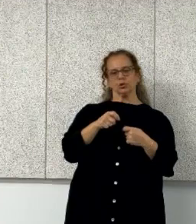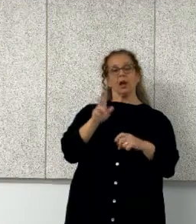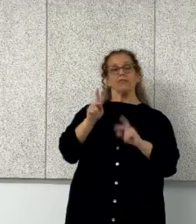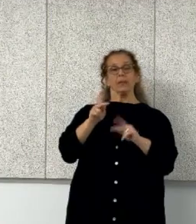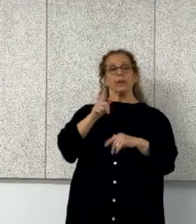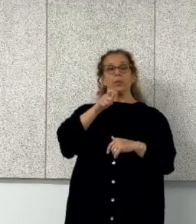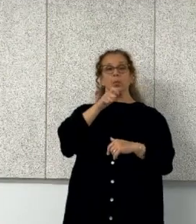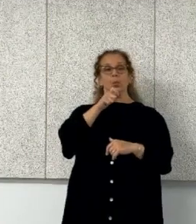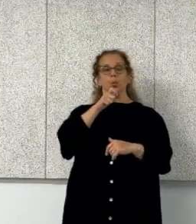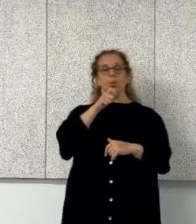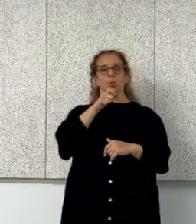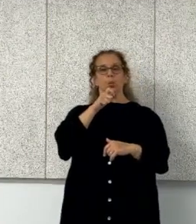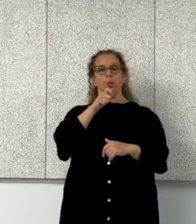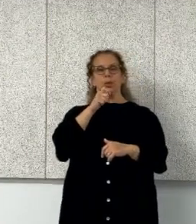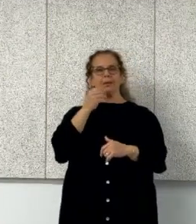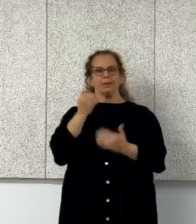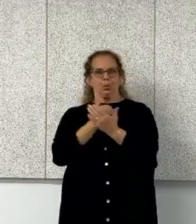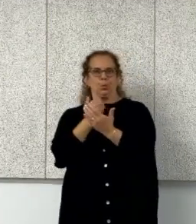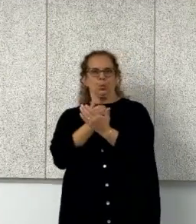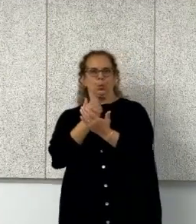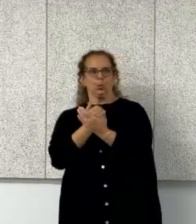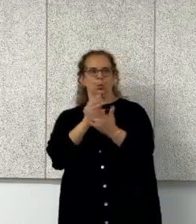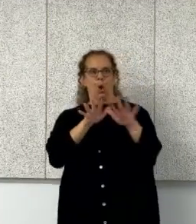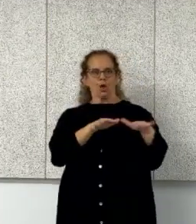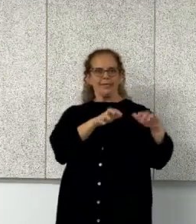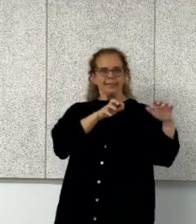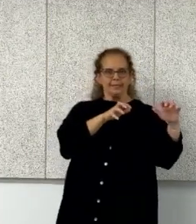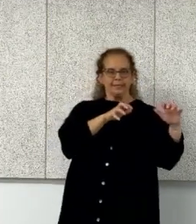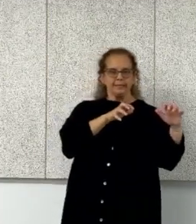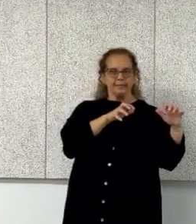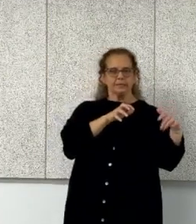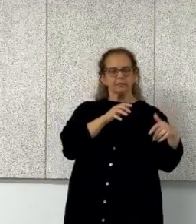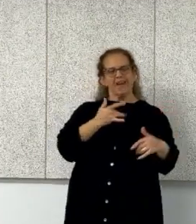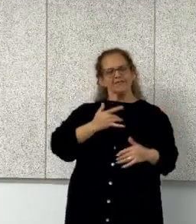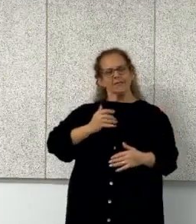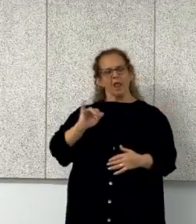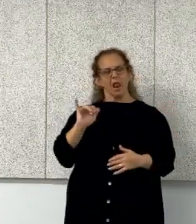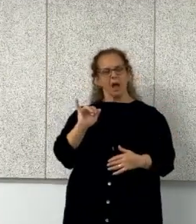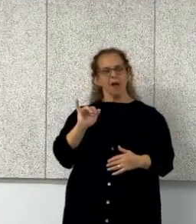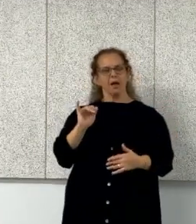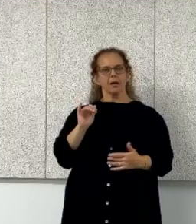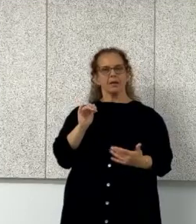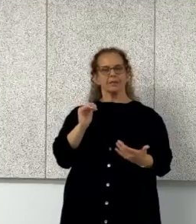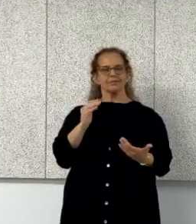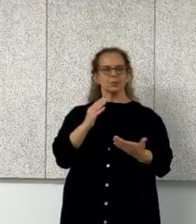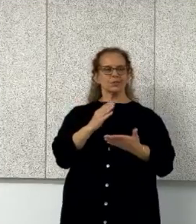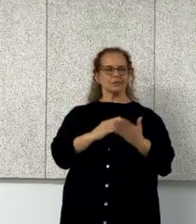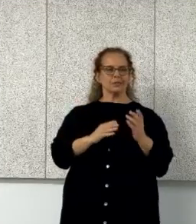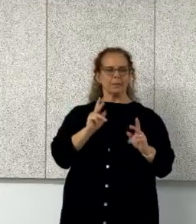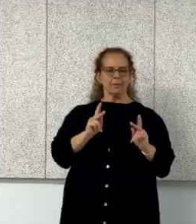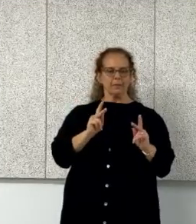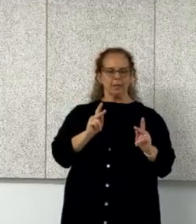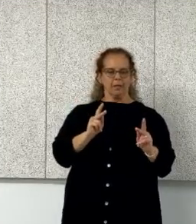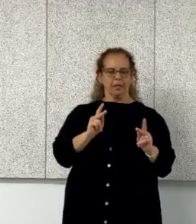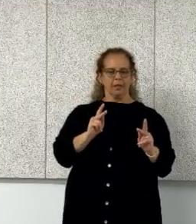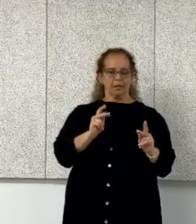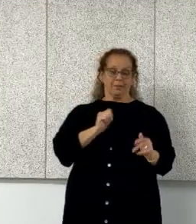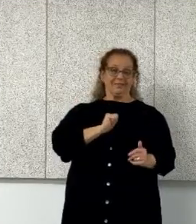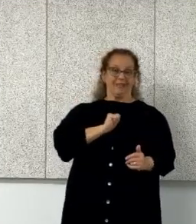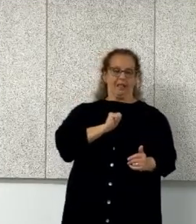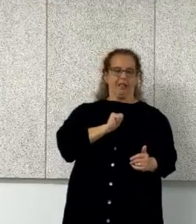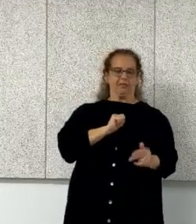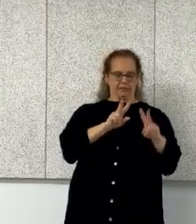are new to file and who are new in the audience, I feel like, you know, for anybody who's spent more years than they care to admit, looking at this kind of